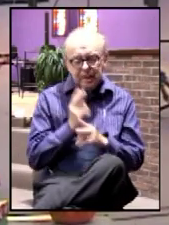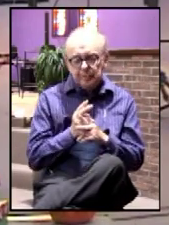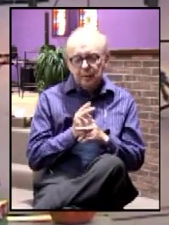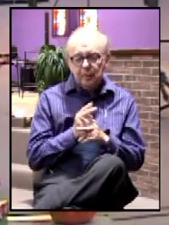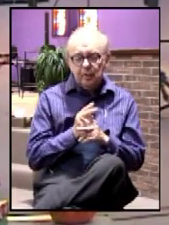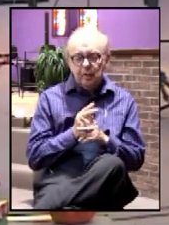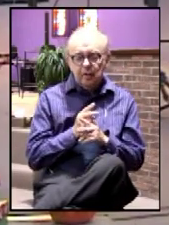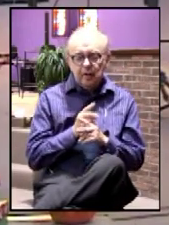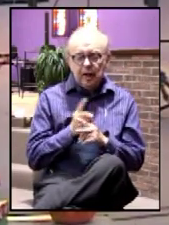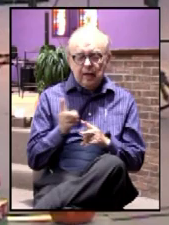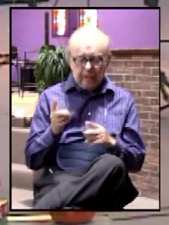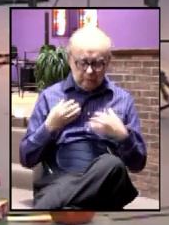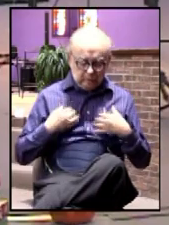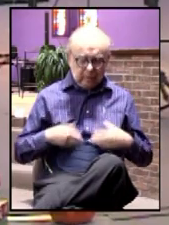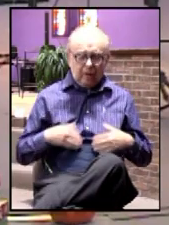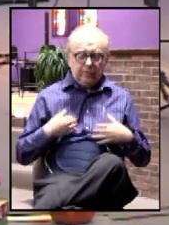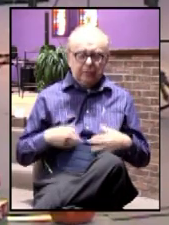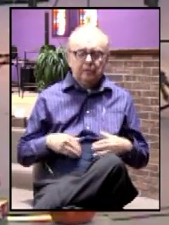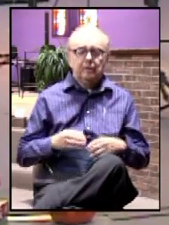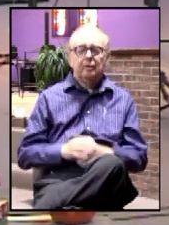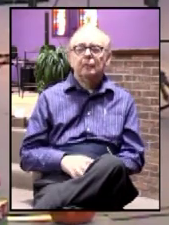keep that outfit.